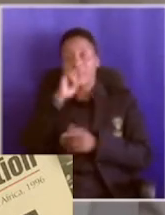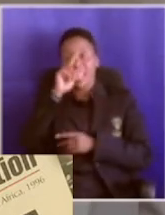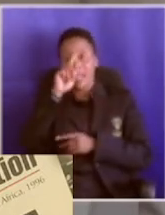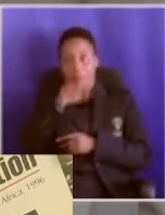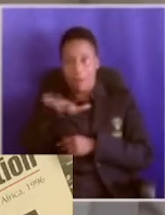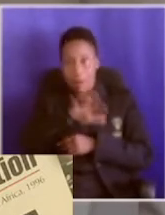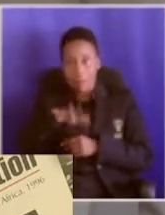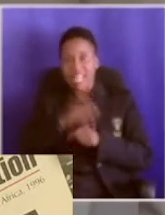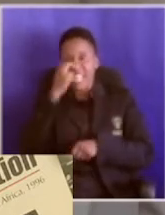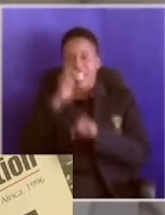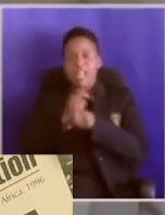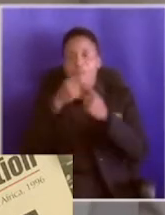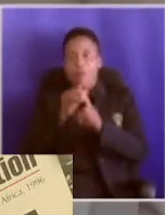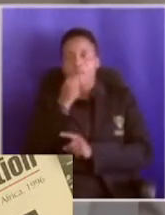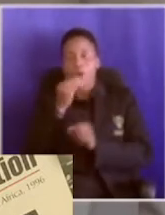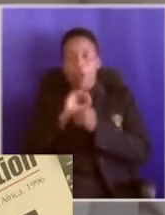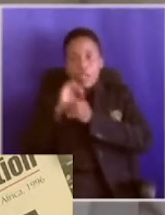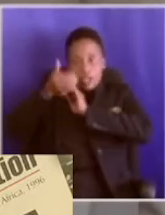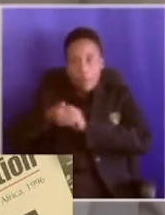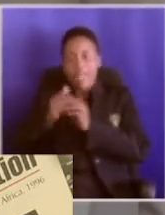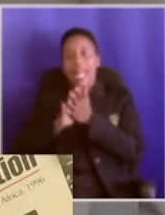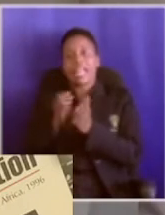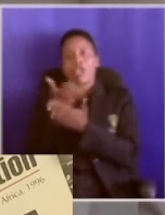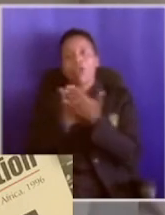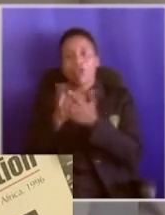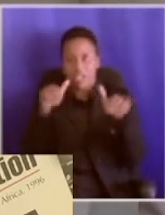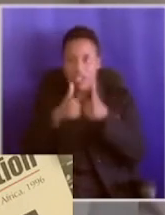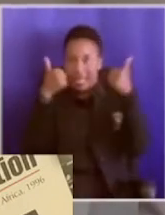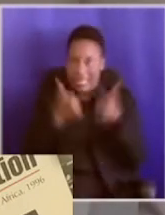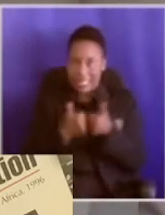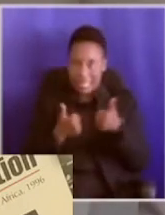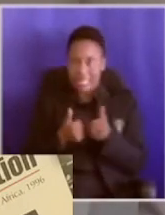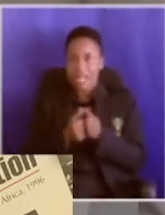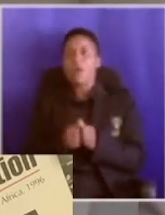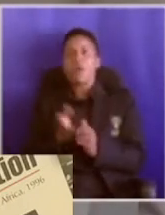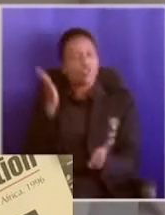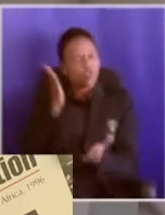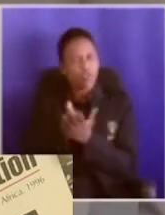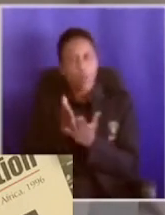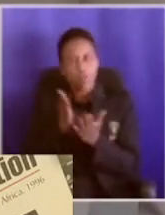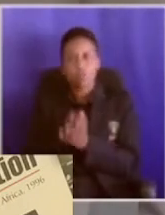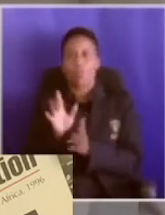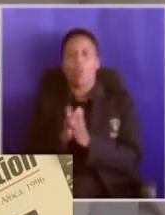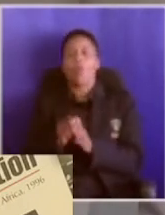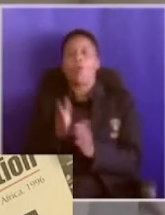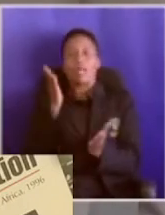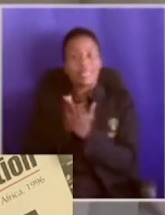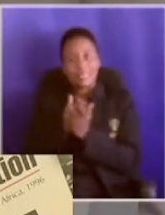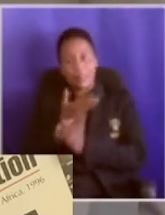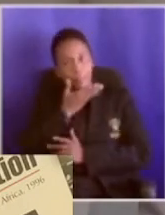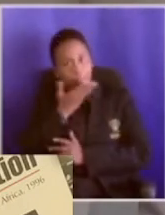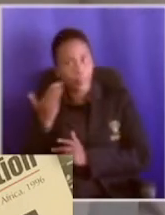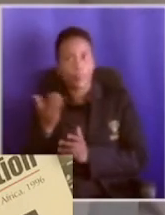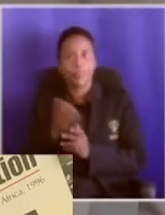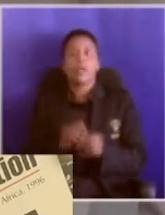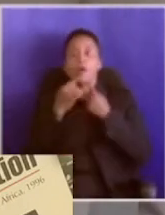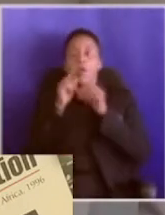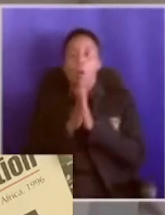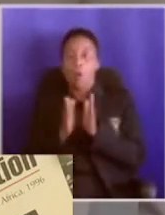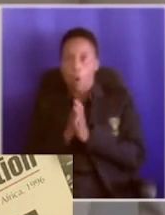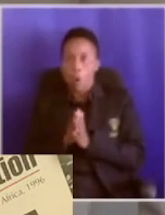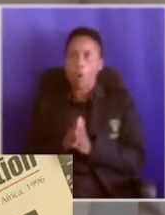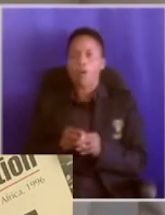food security and economic challenges, with the only certainty being the uncertainty of an